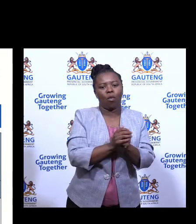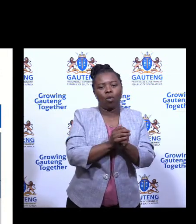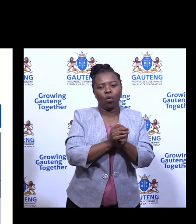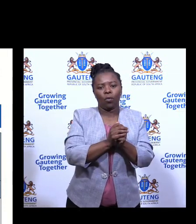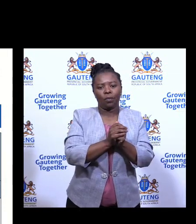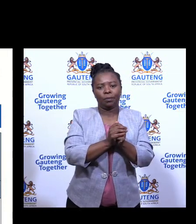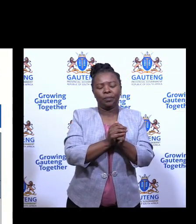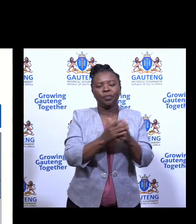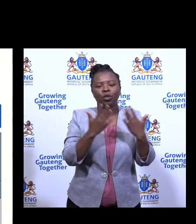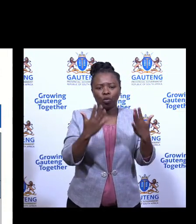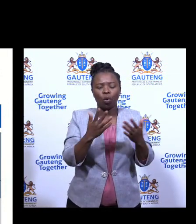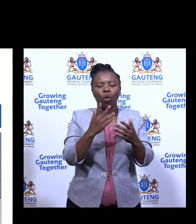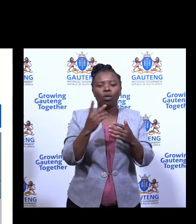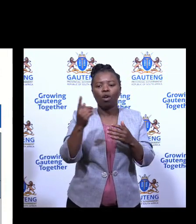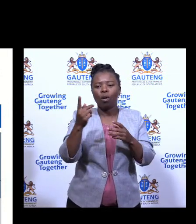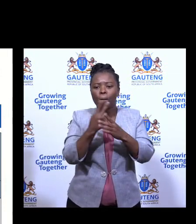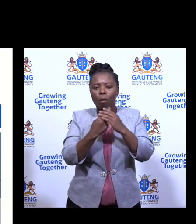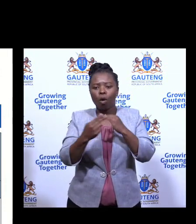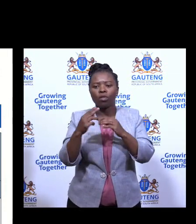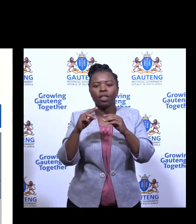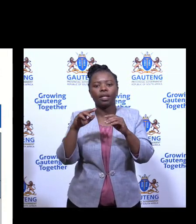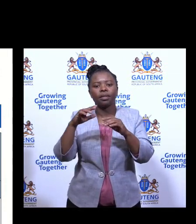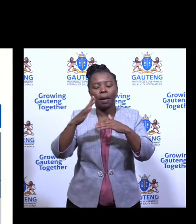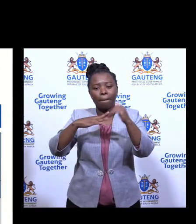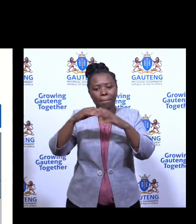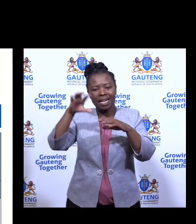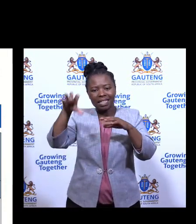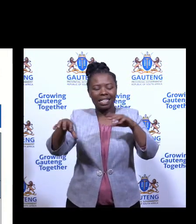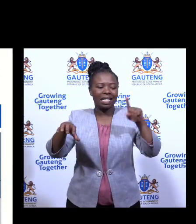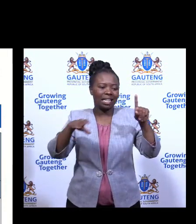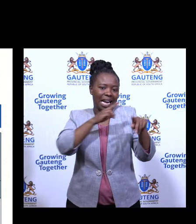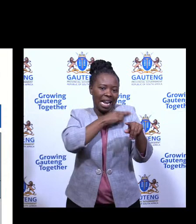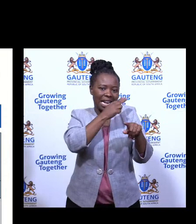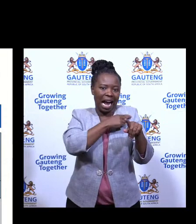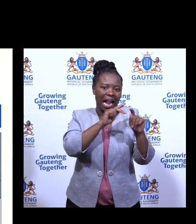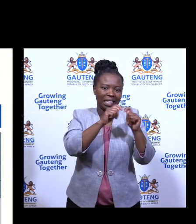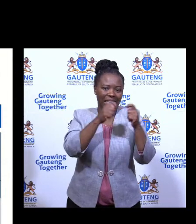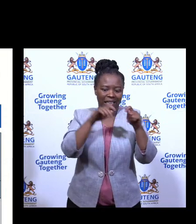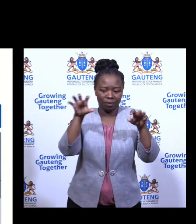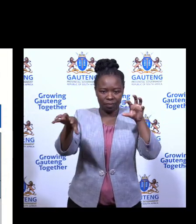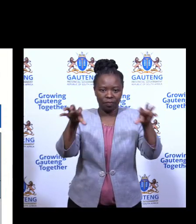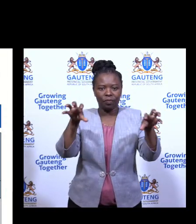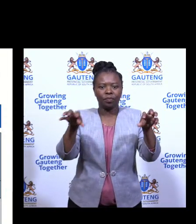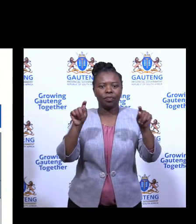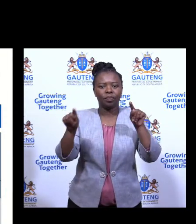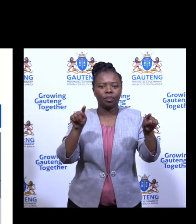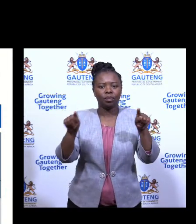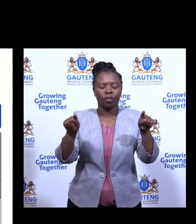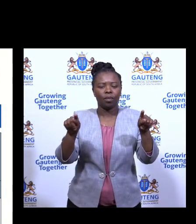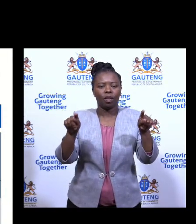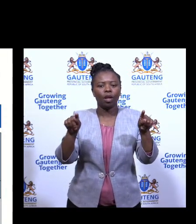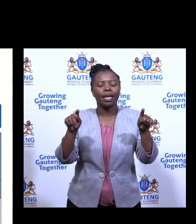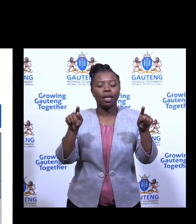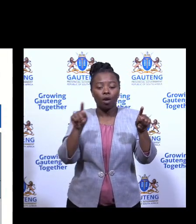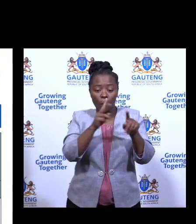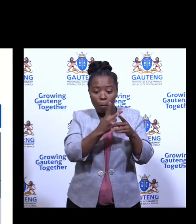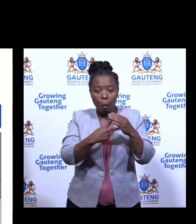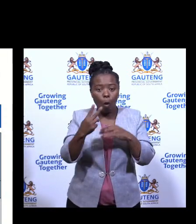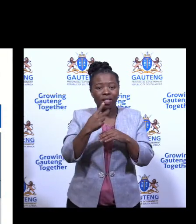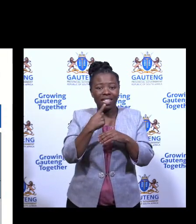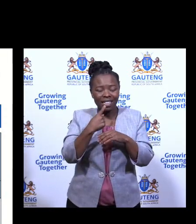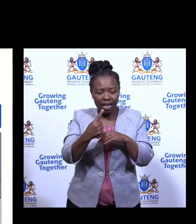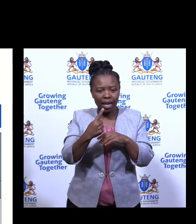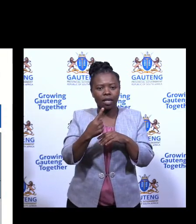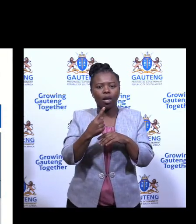from both the infrastructure team, but also from the clinical team, that we need to review how